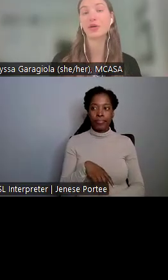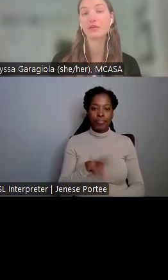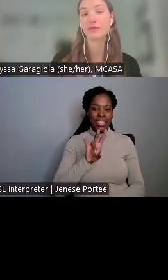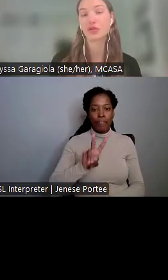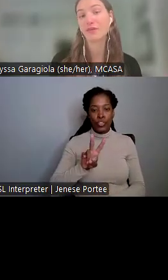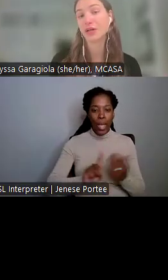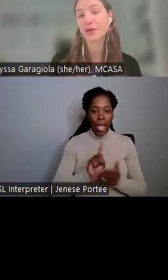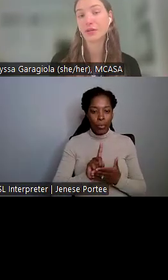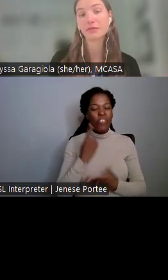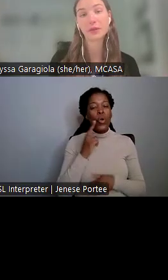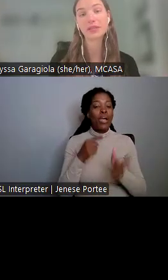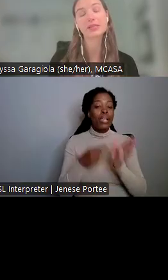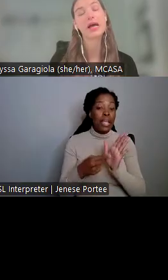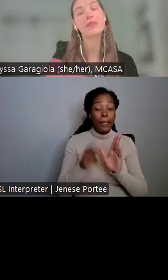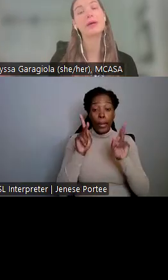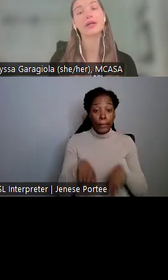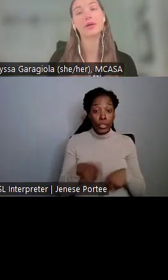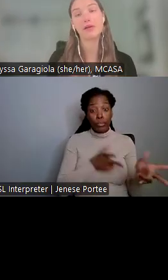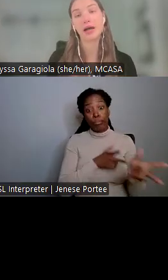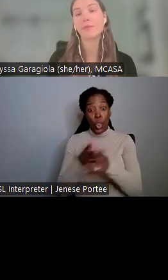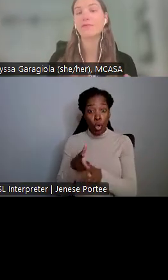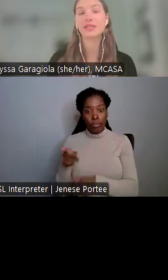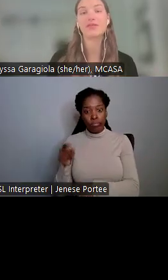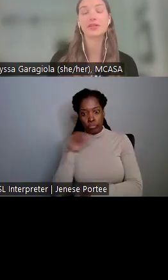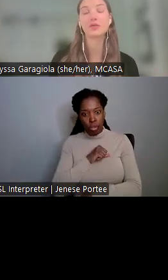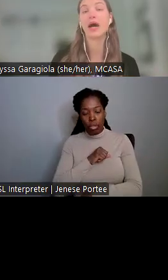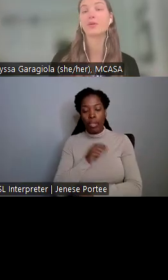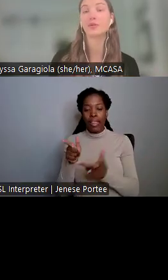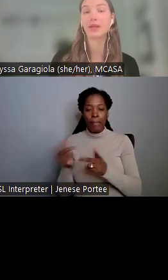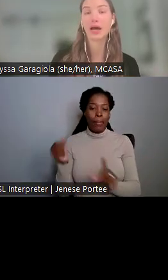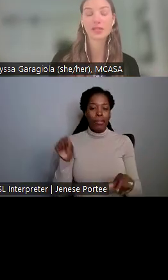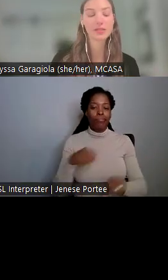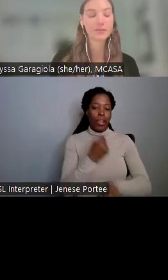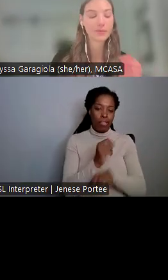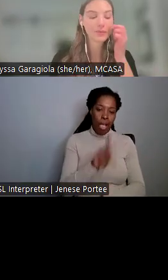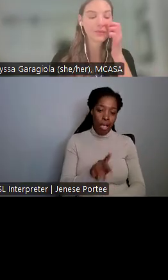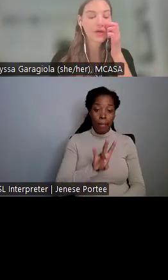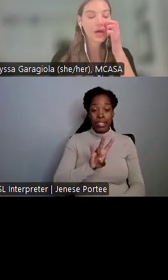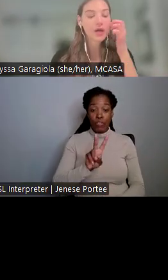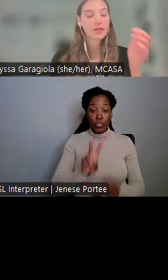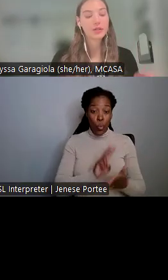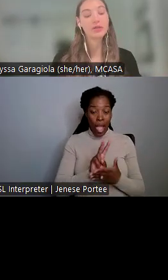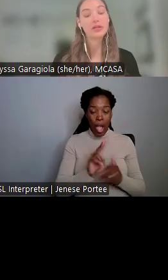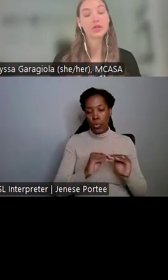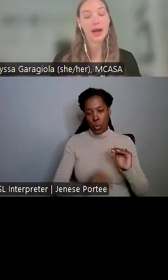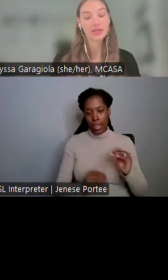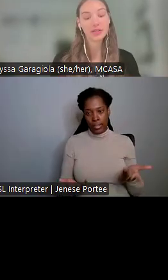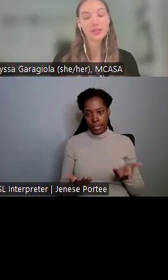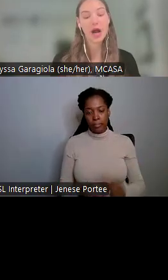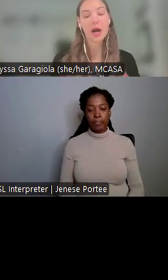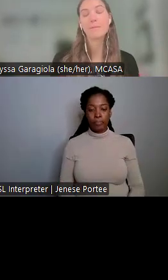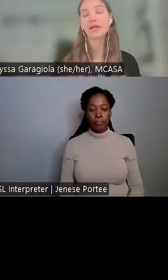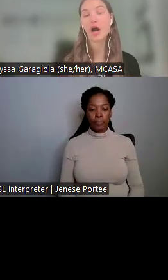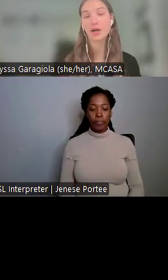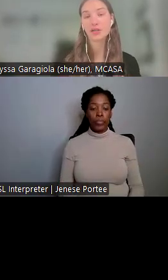is pulled over for driving under the influence, they may go to lockup for 72 hours or less. Community